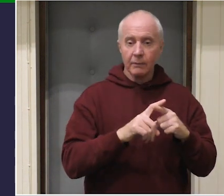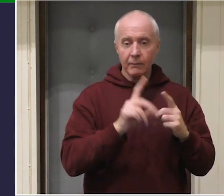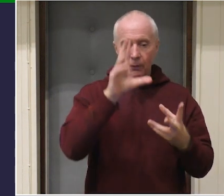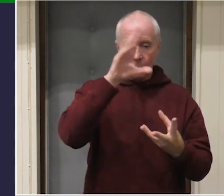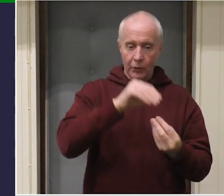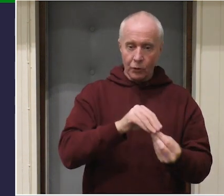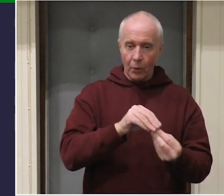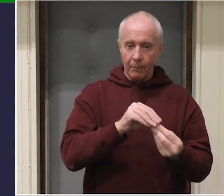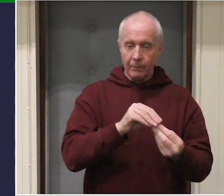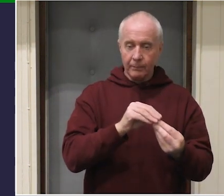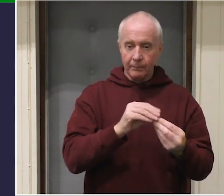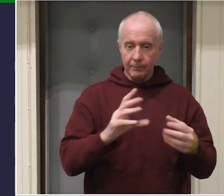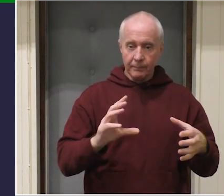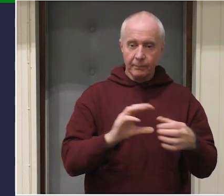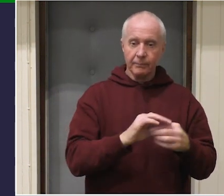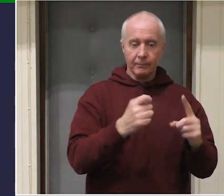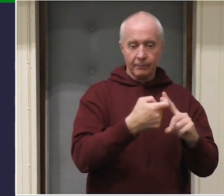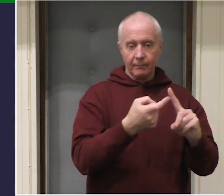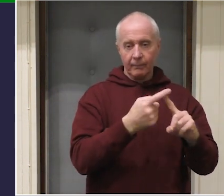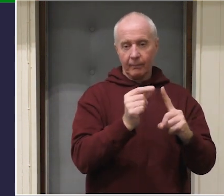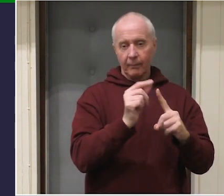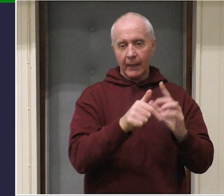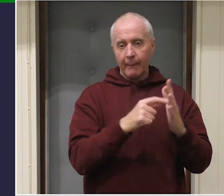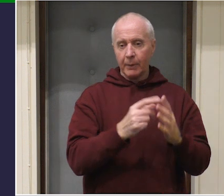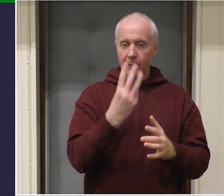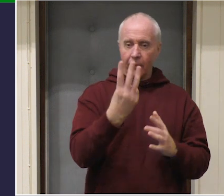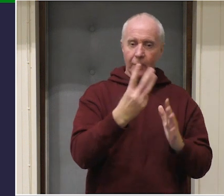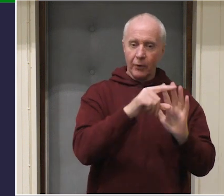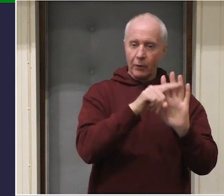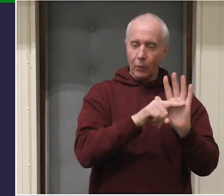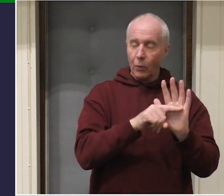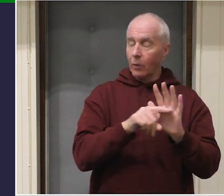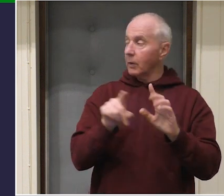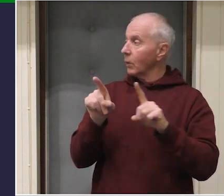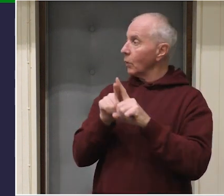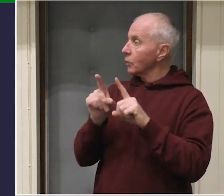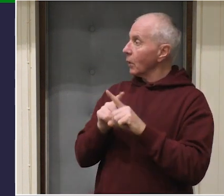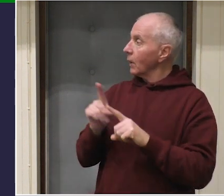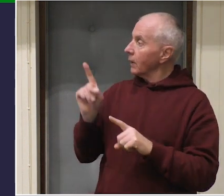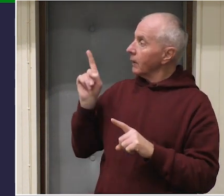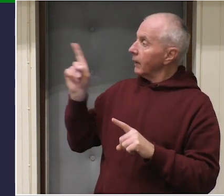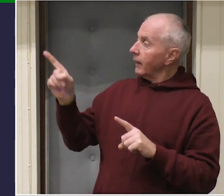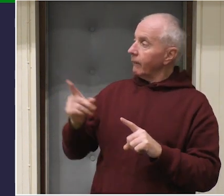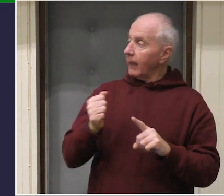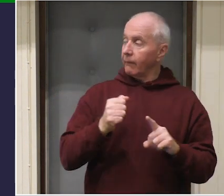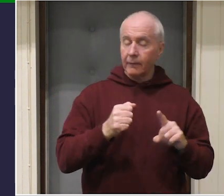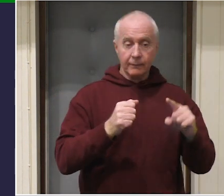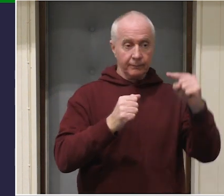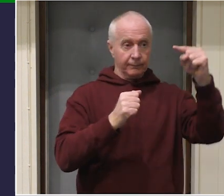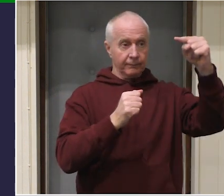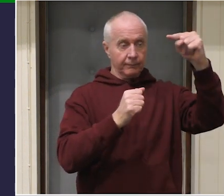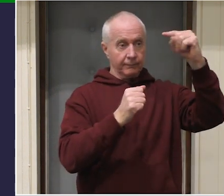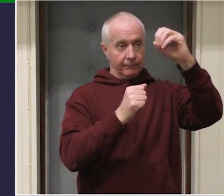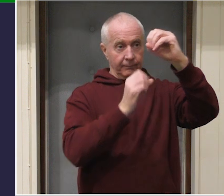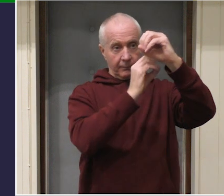masses. That's just Kepler's third law. That's what it gives us. We can also find the orbital inclination, and by that I mean if you've got an orbit with a binary star system